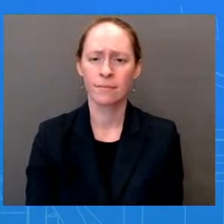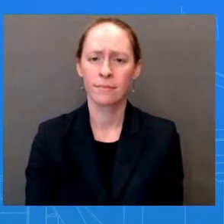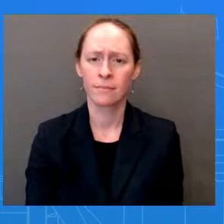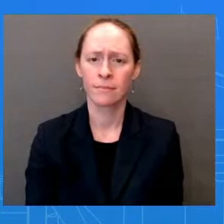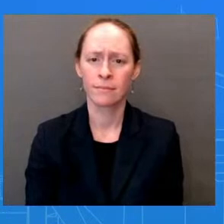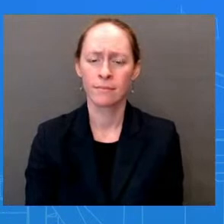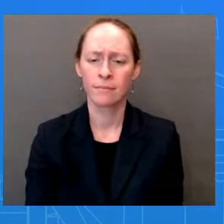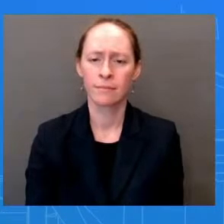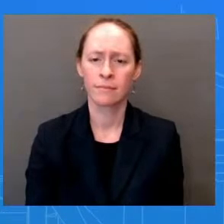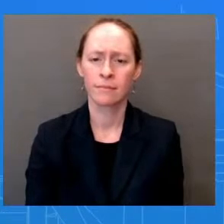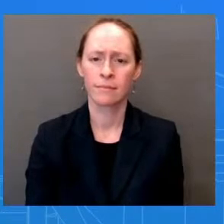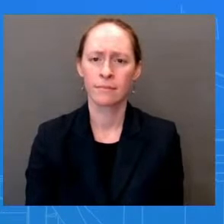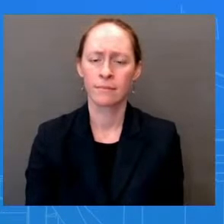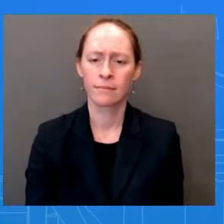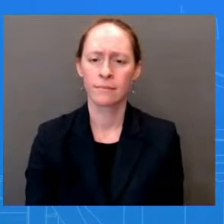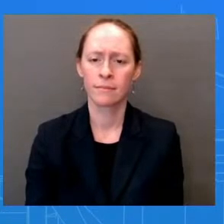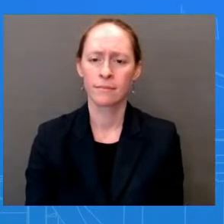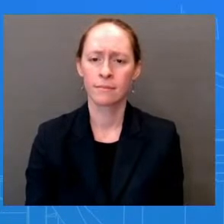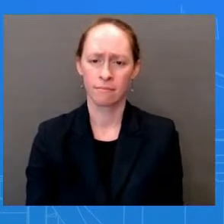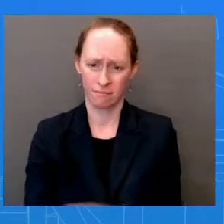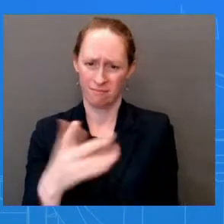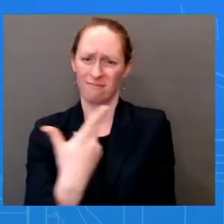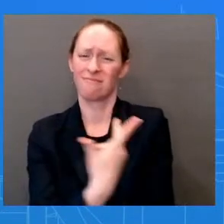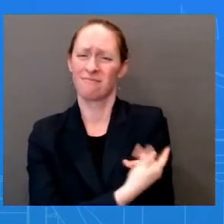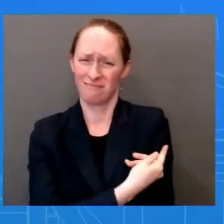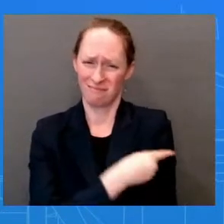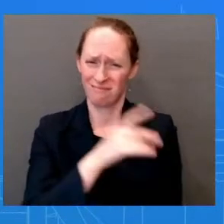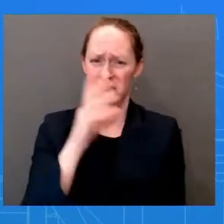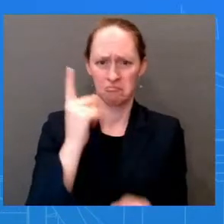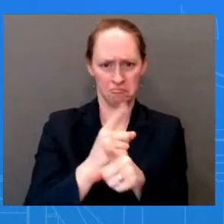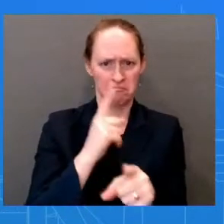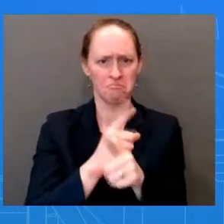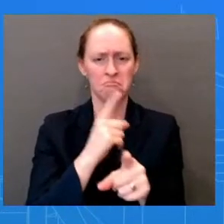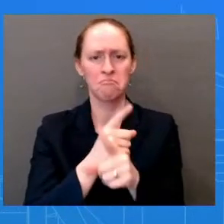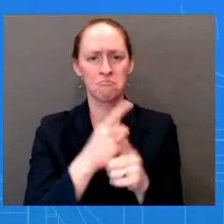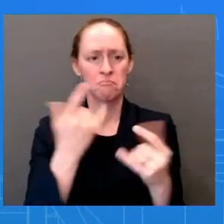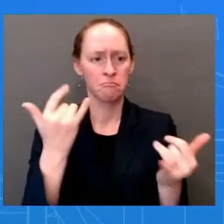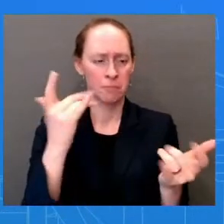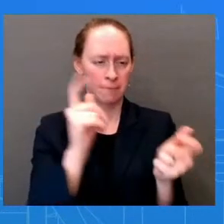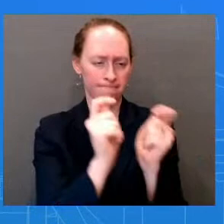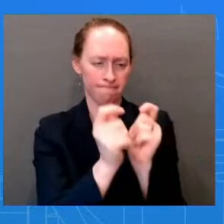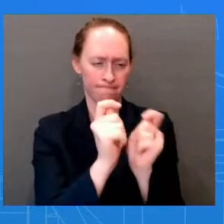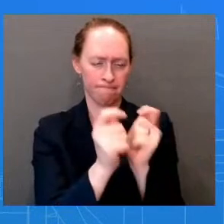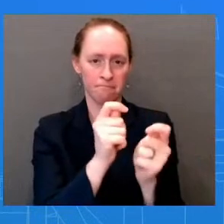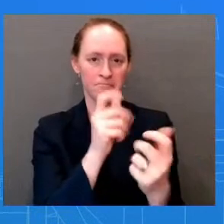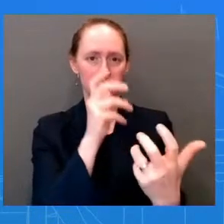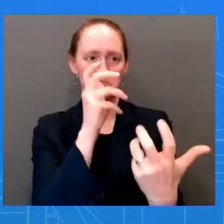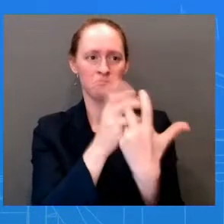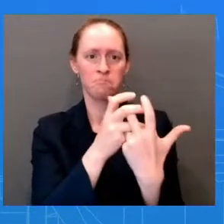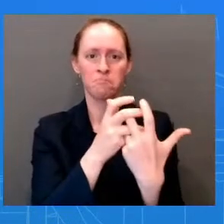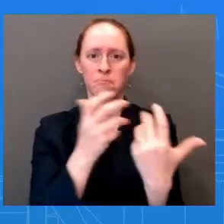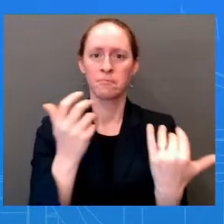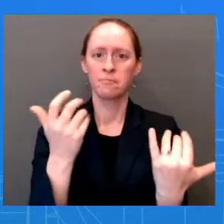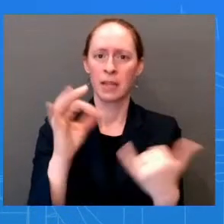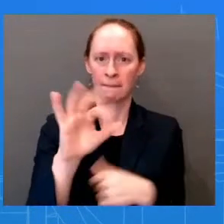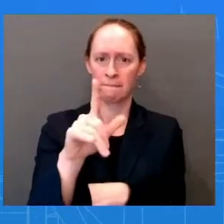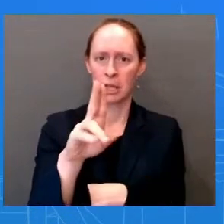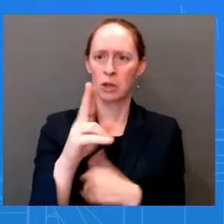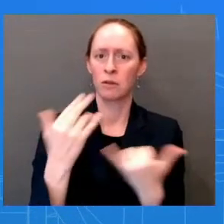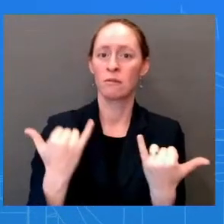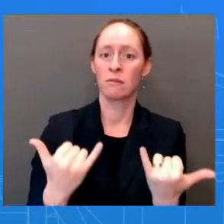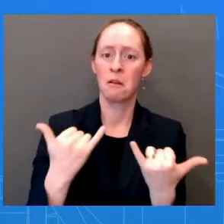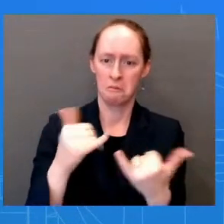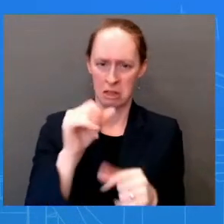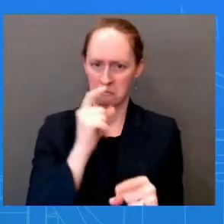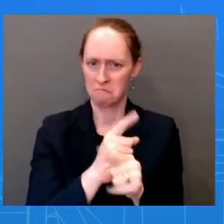circulating strain. So that, again, is another really good reason to tell people what Dr. Jar and I and others have been saying